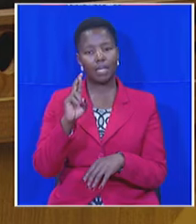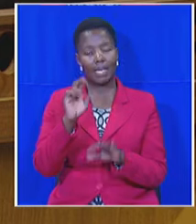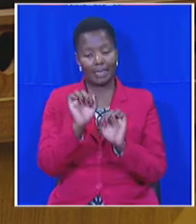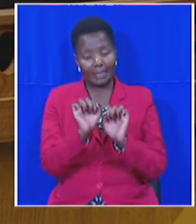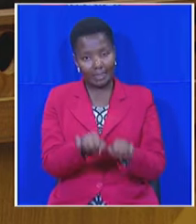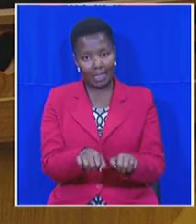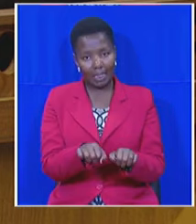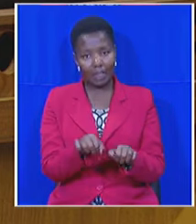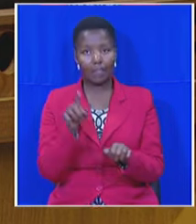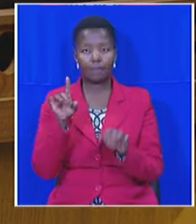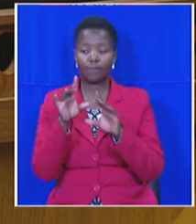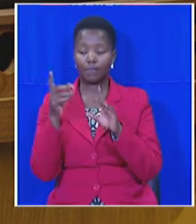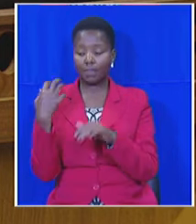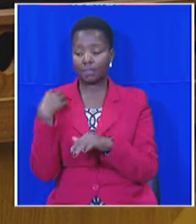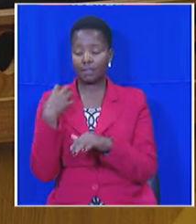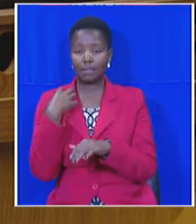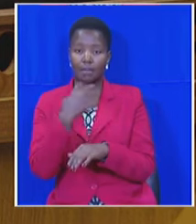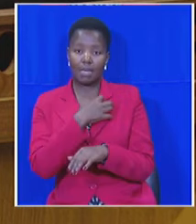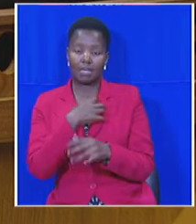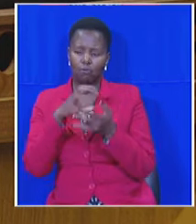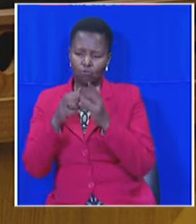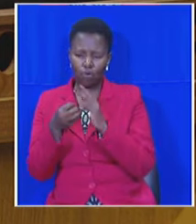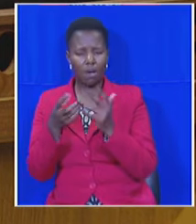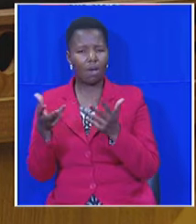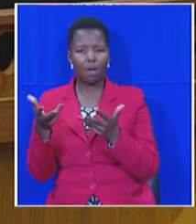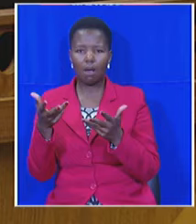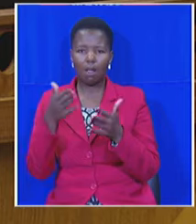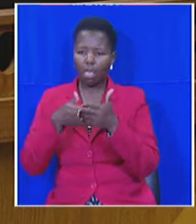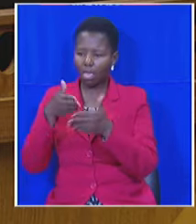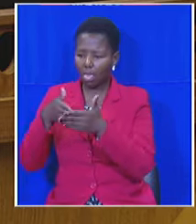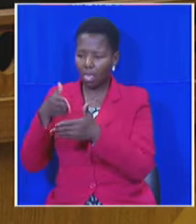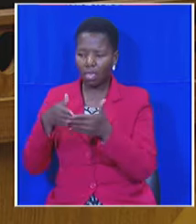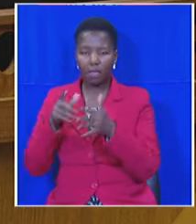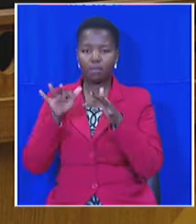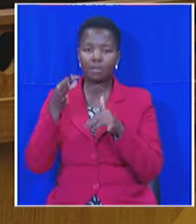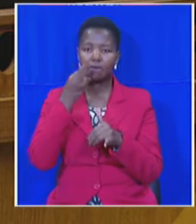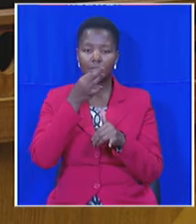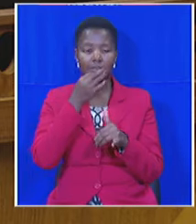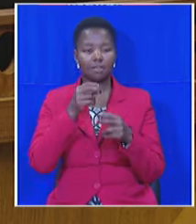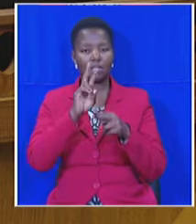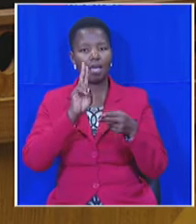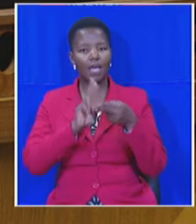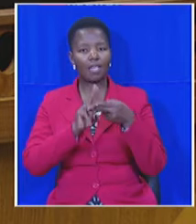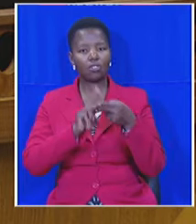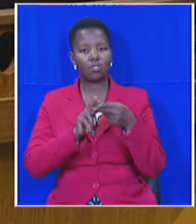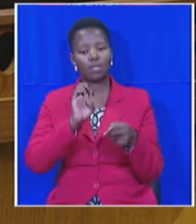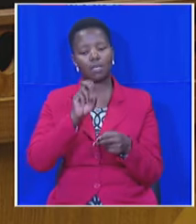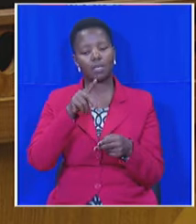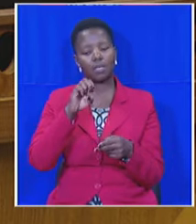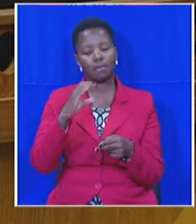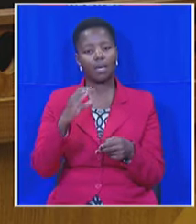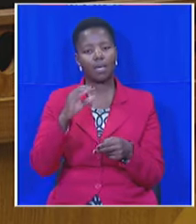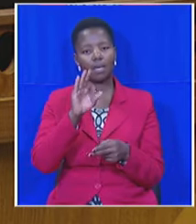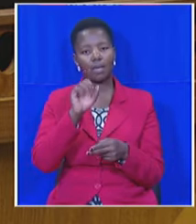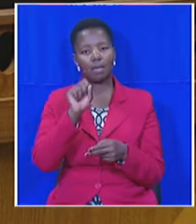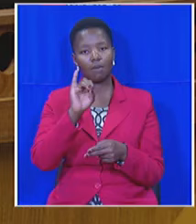and the Department's best attempts to frustrate the current inquiry into what South Africans can only refer to as #EpicFail, sufficient information